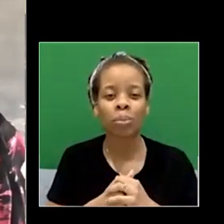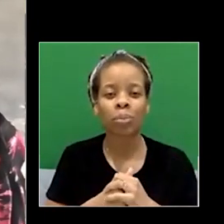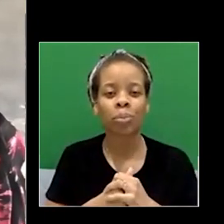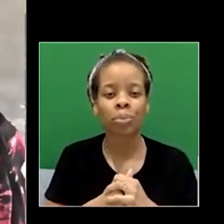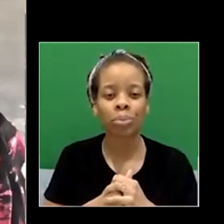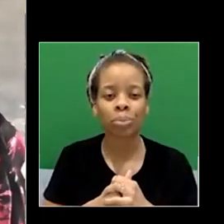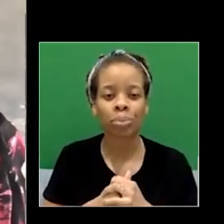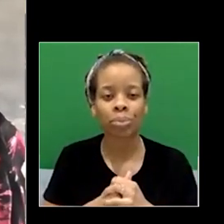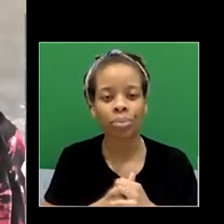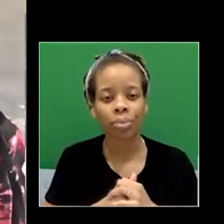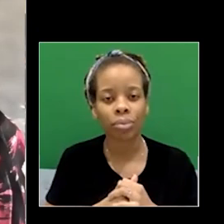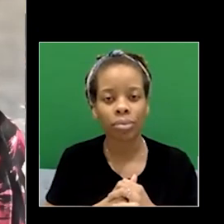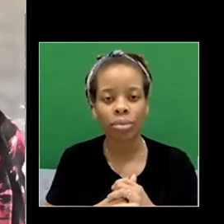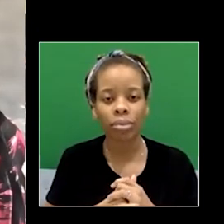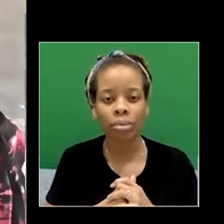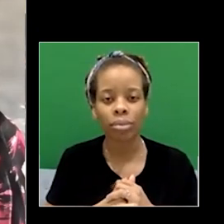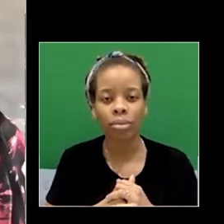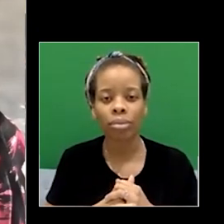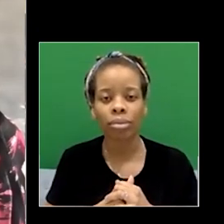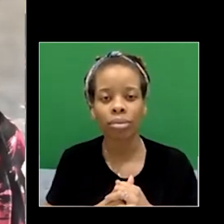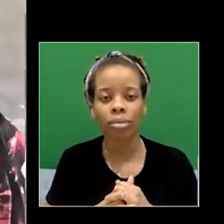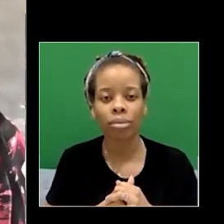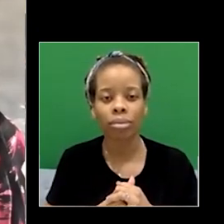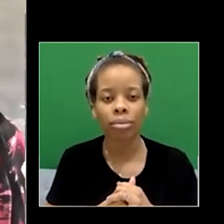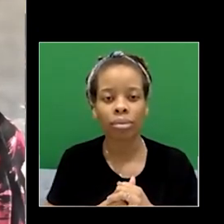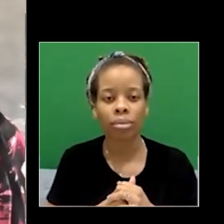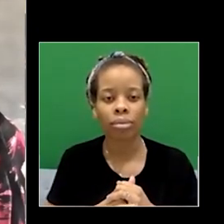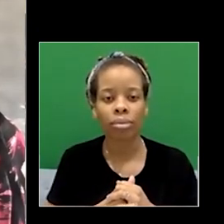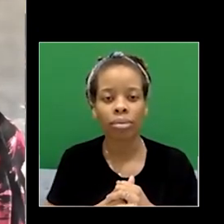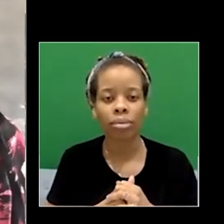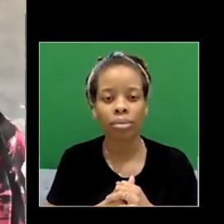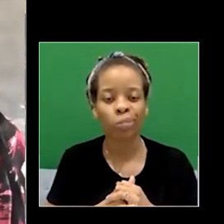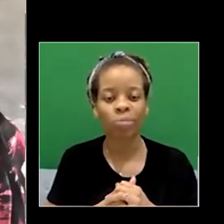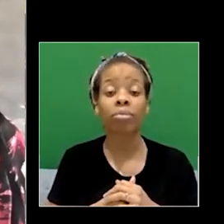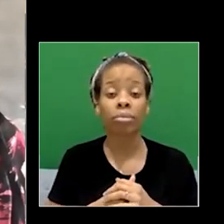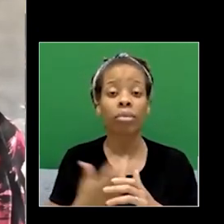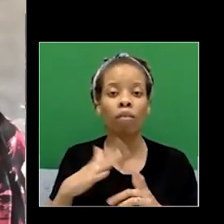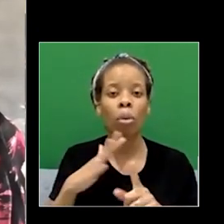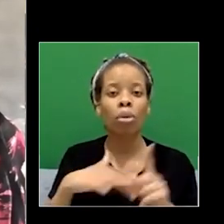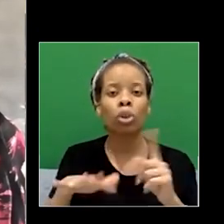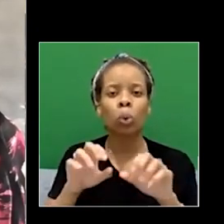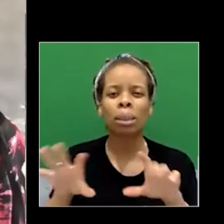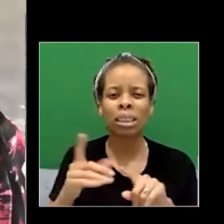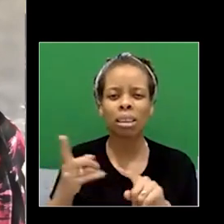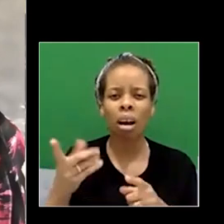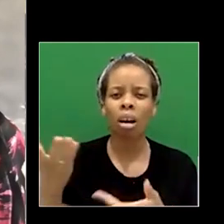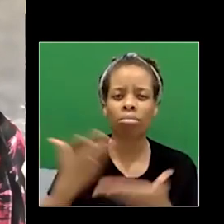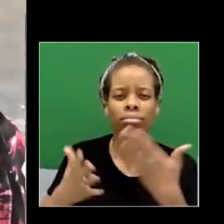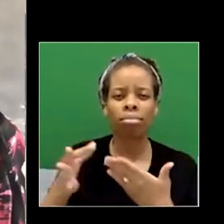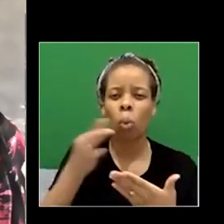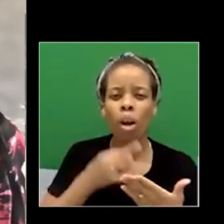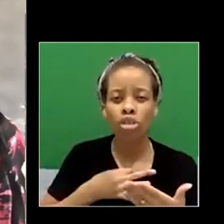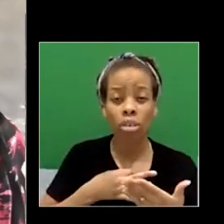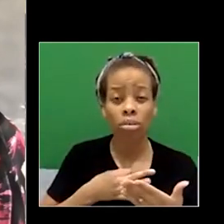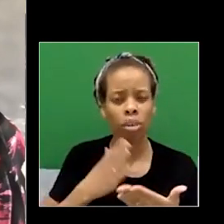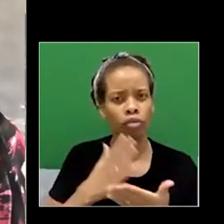social media feed ahead of the conversation. Mm-hmm. But it feels to me like a really pertinent question